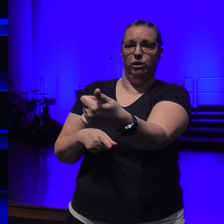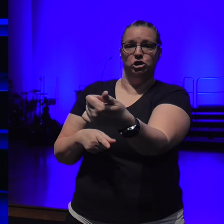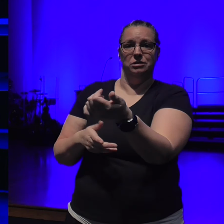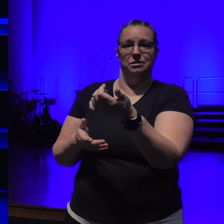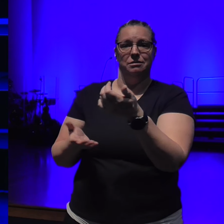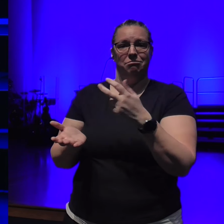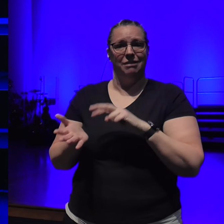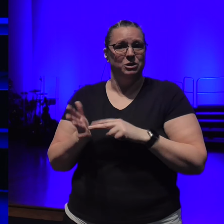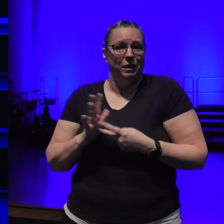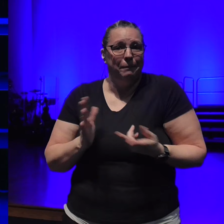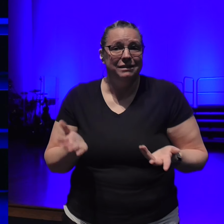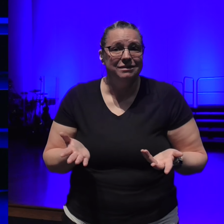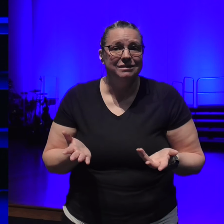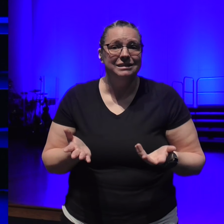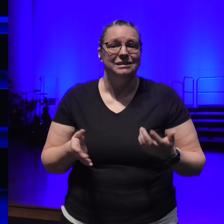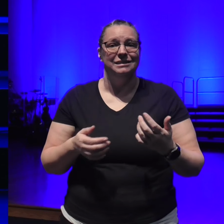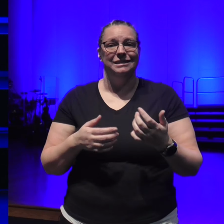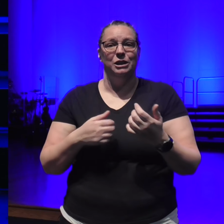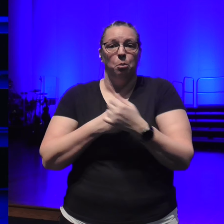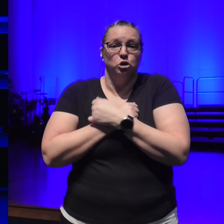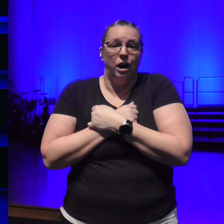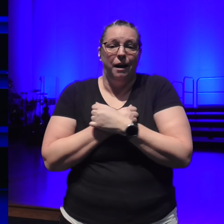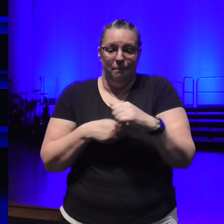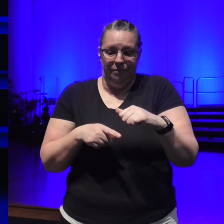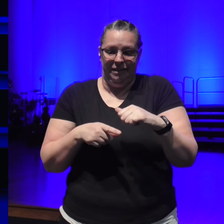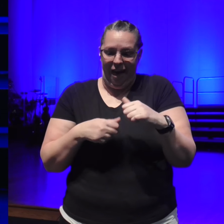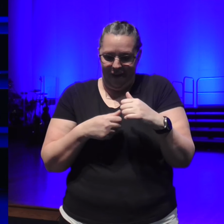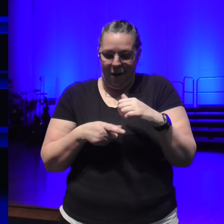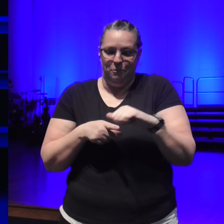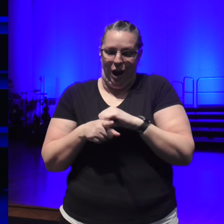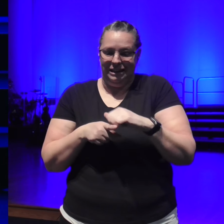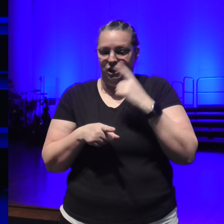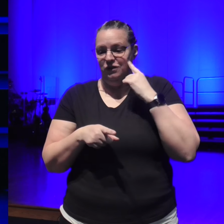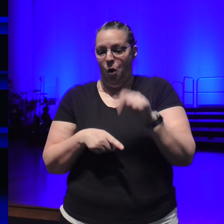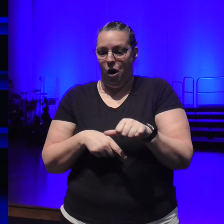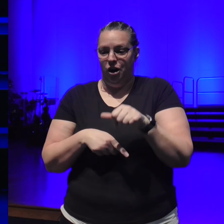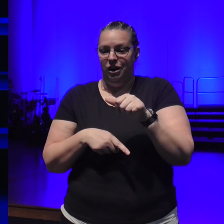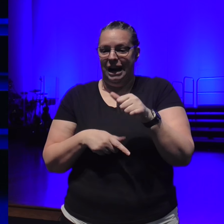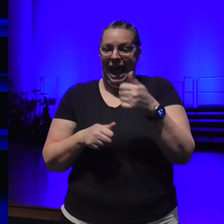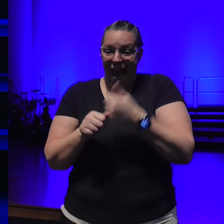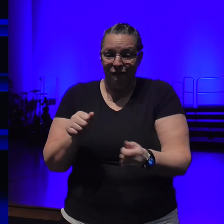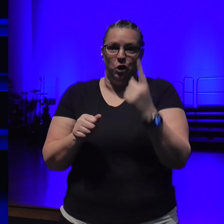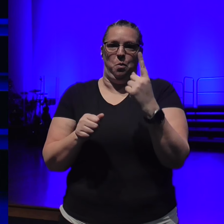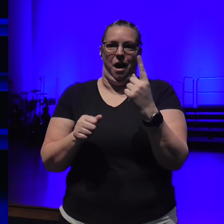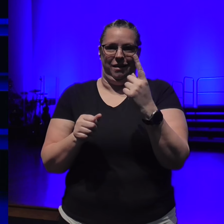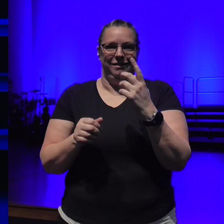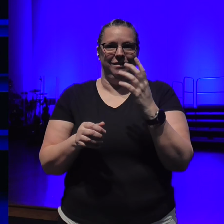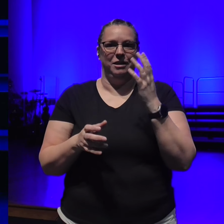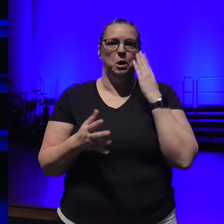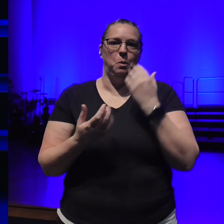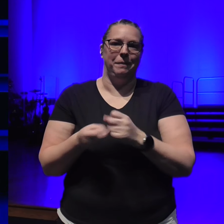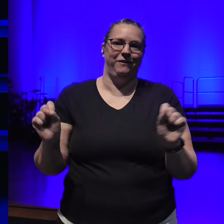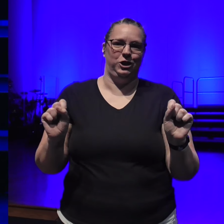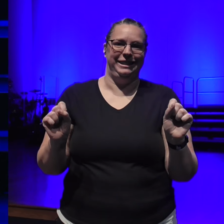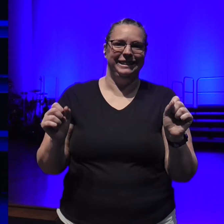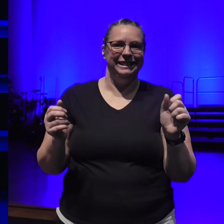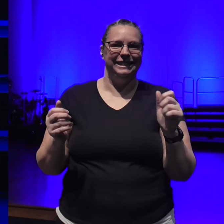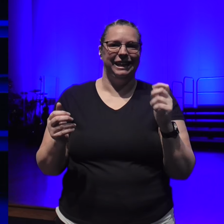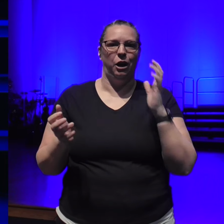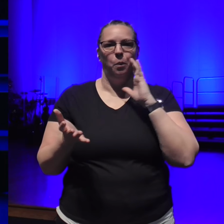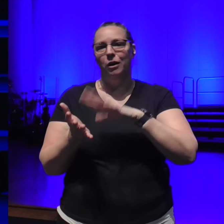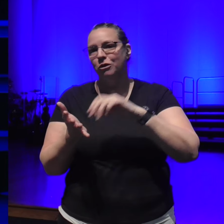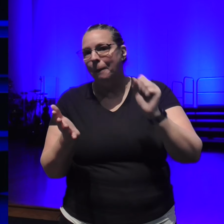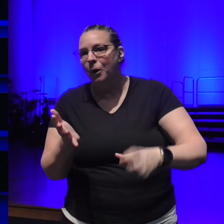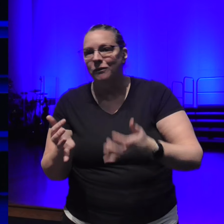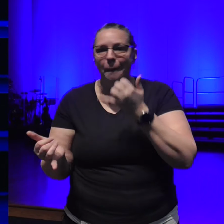Jesus. Practice that love that God has for you, for everybody, and you will be set free. You will remove any